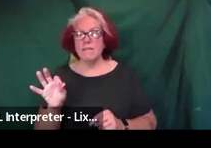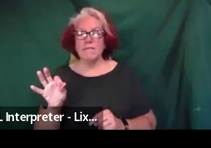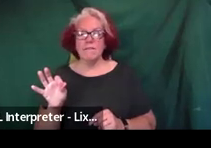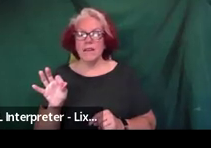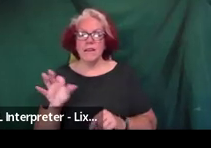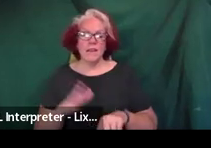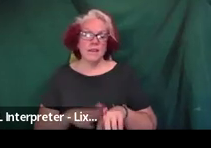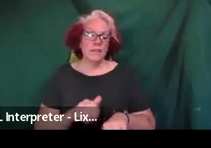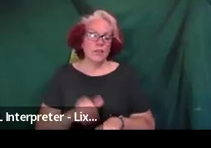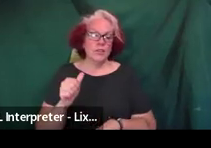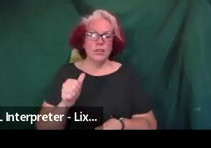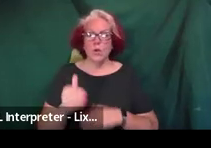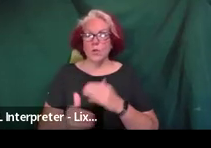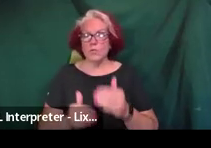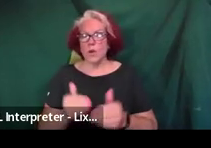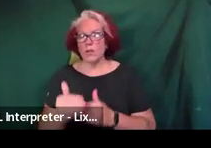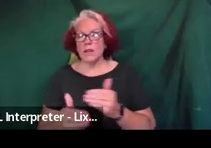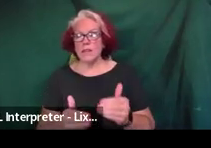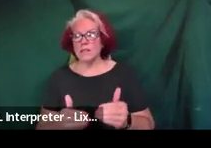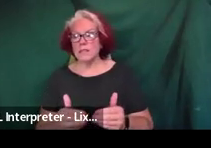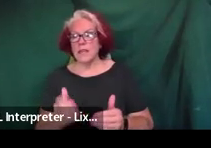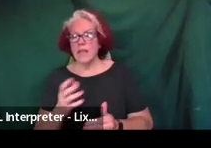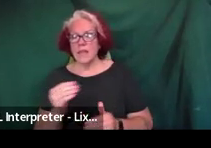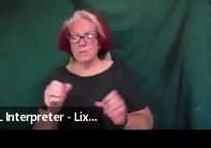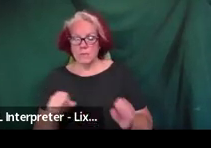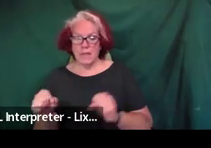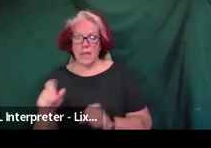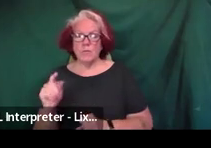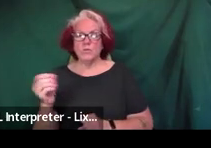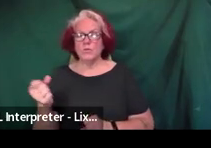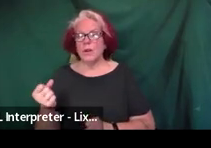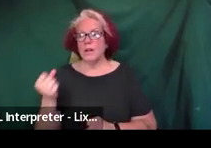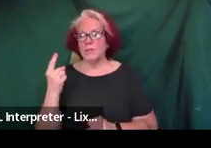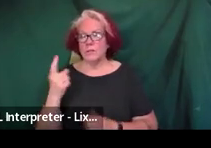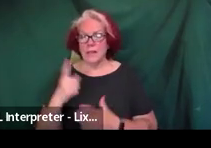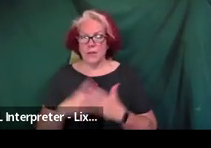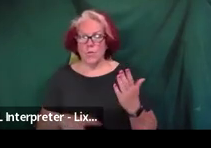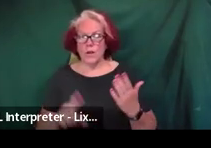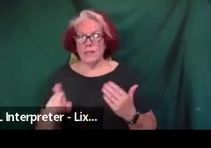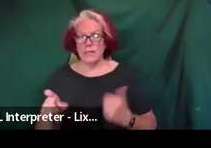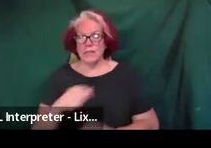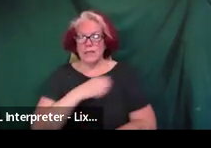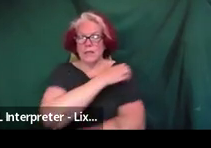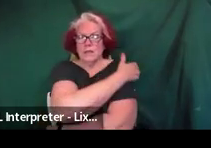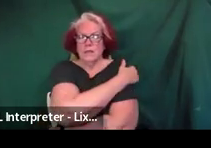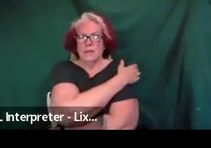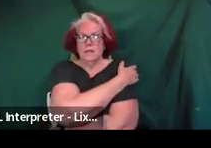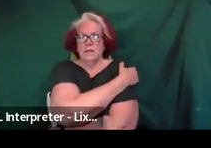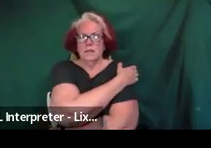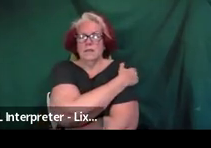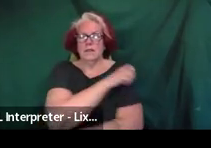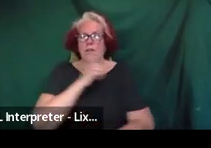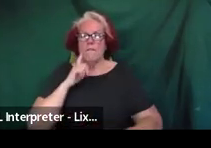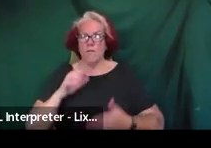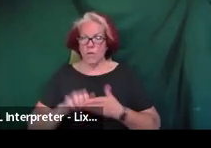slower progress and being able to understand what is needed for that forward